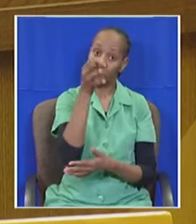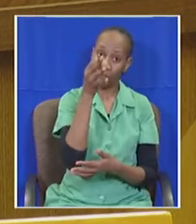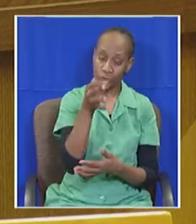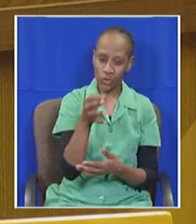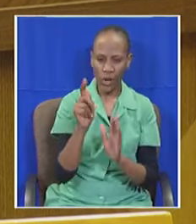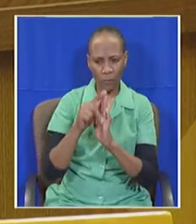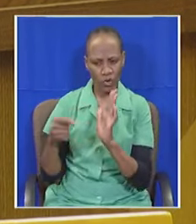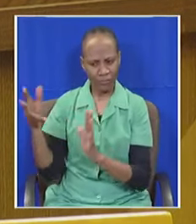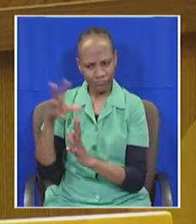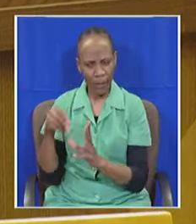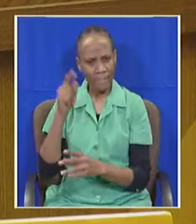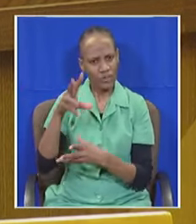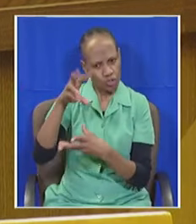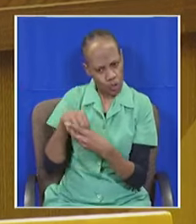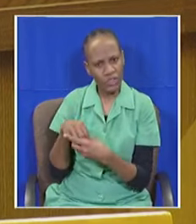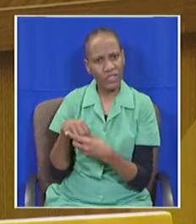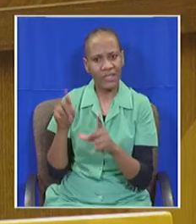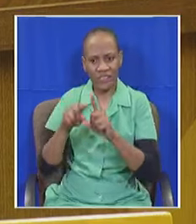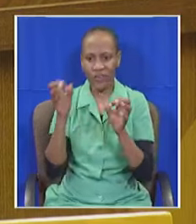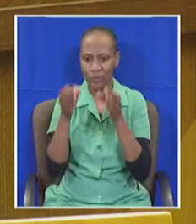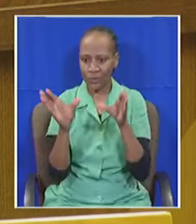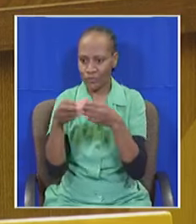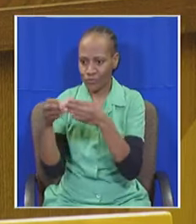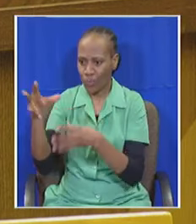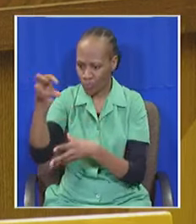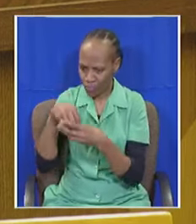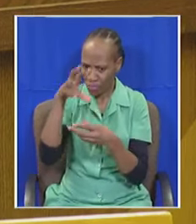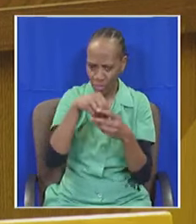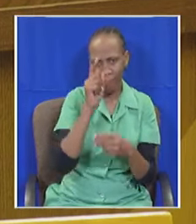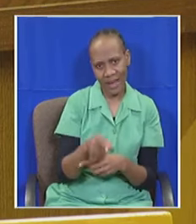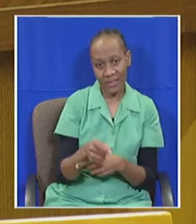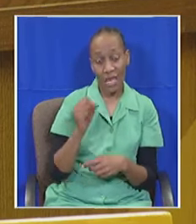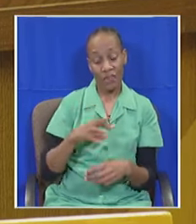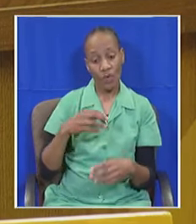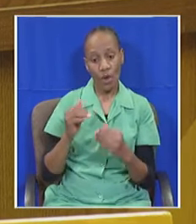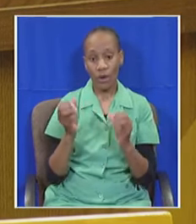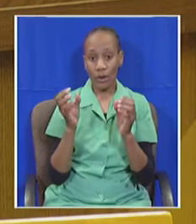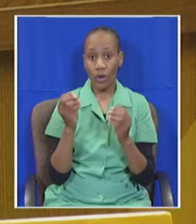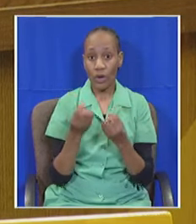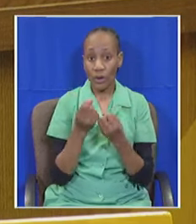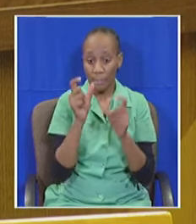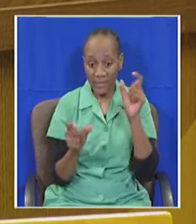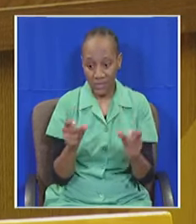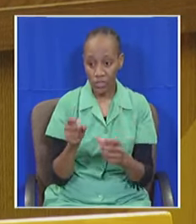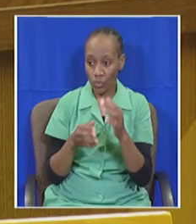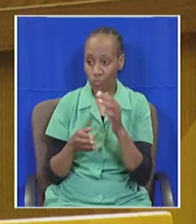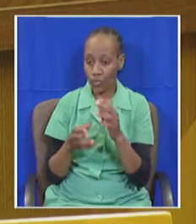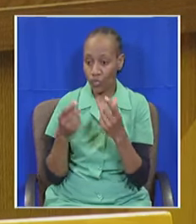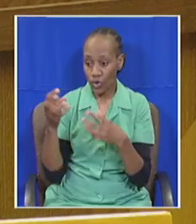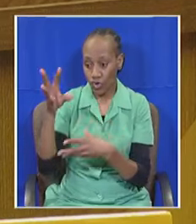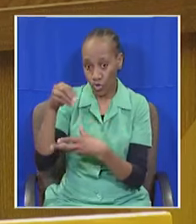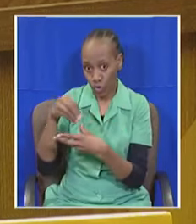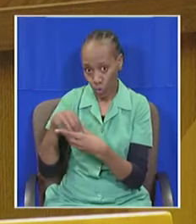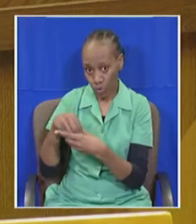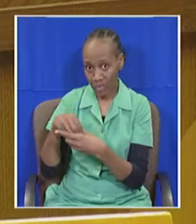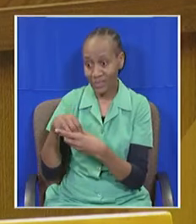include other parties. If we are increasing the delegation, it must not mean we are increasing the number of the people from the